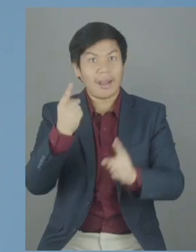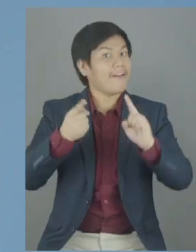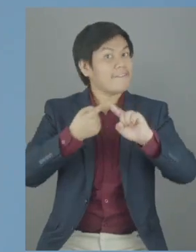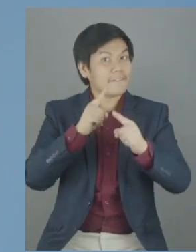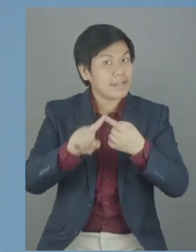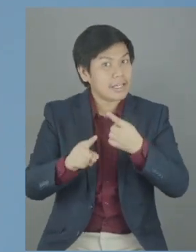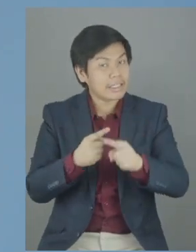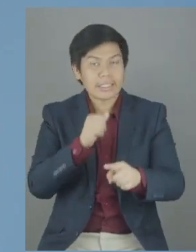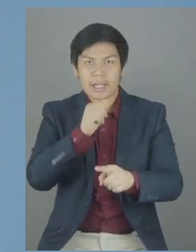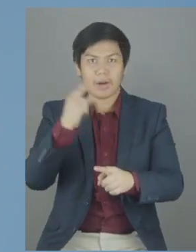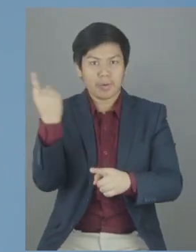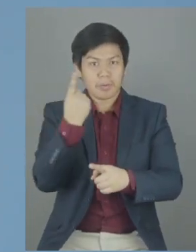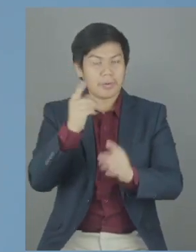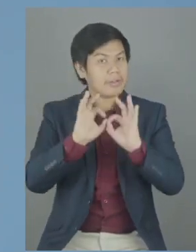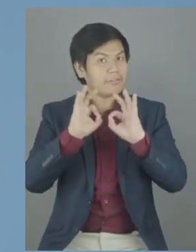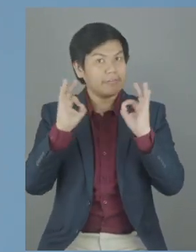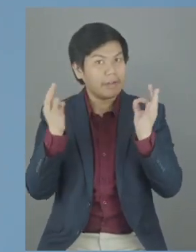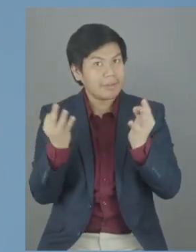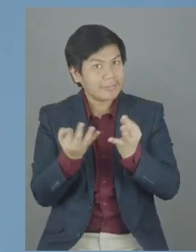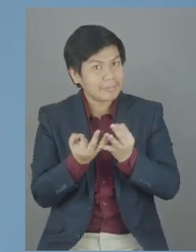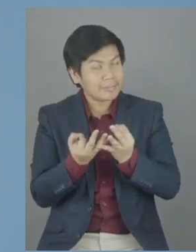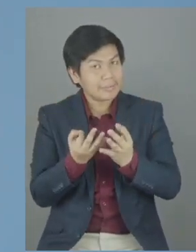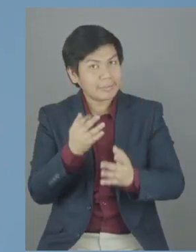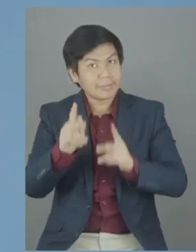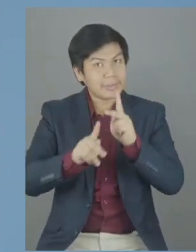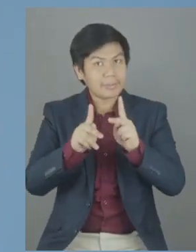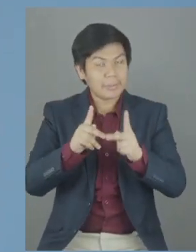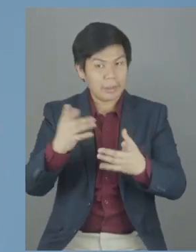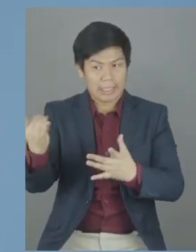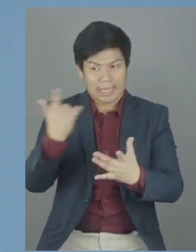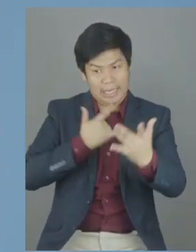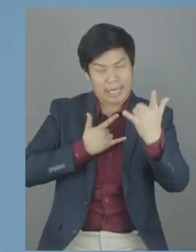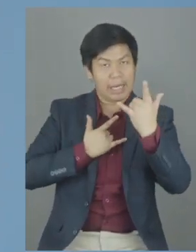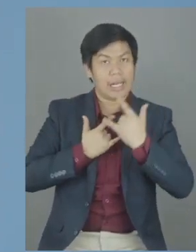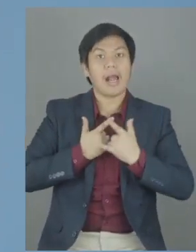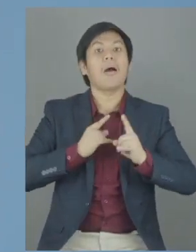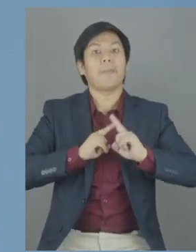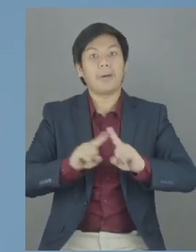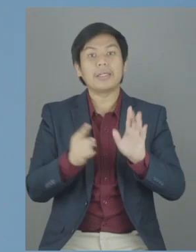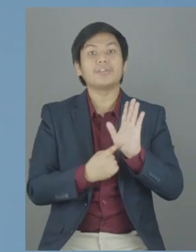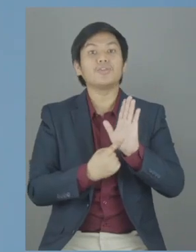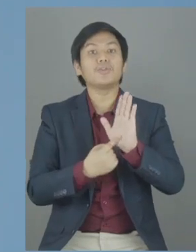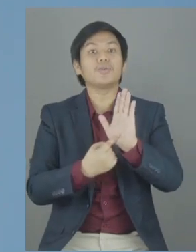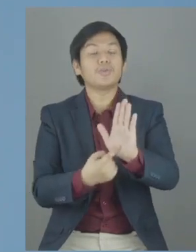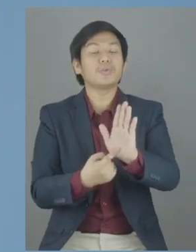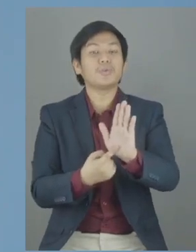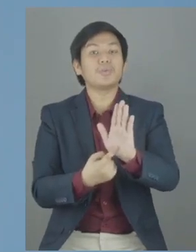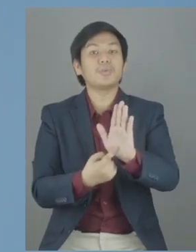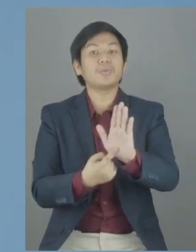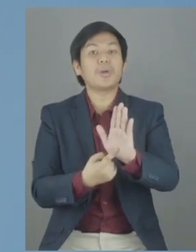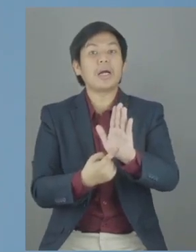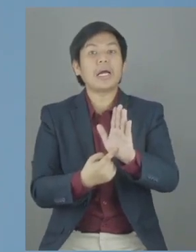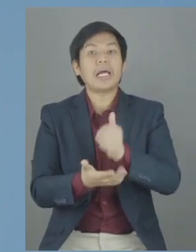not just to people you like, nor to people like you. Show hospitality to